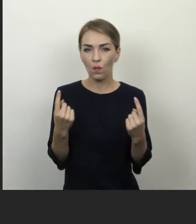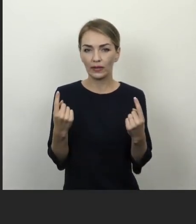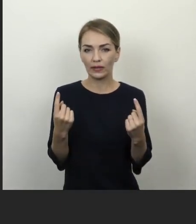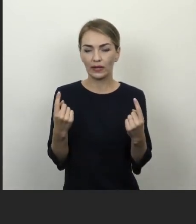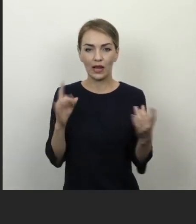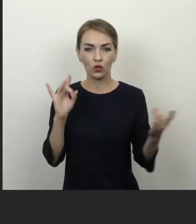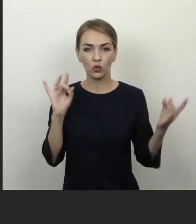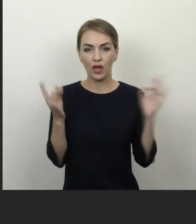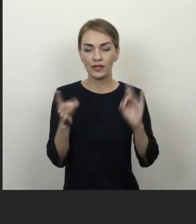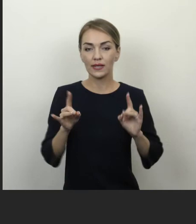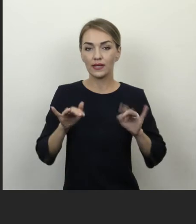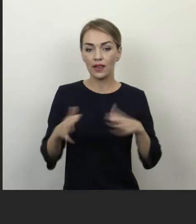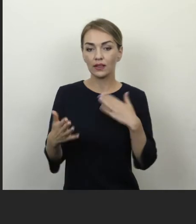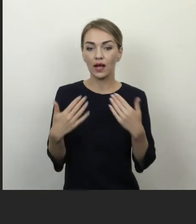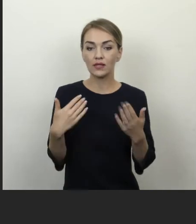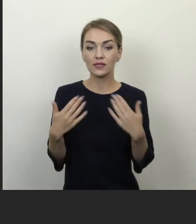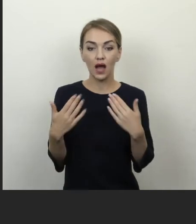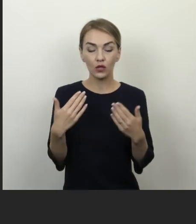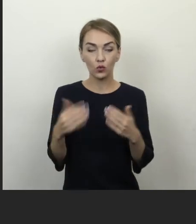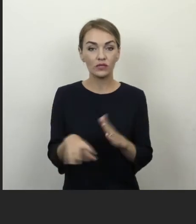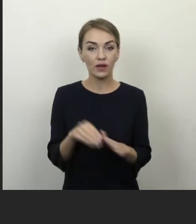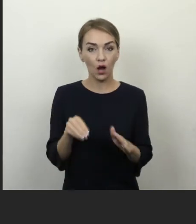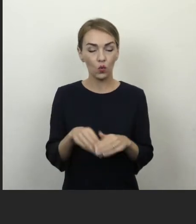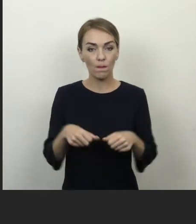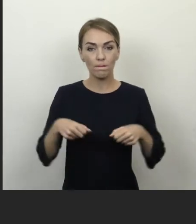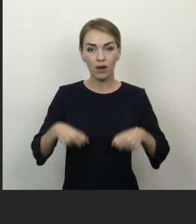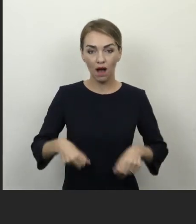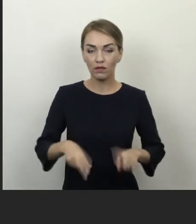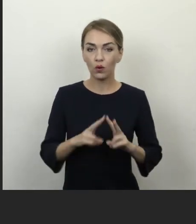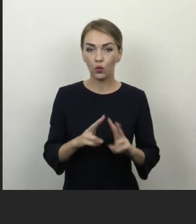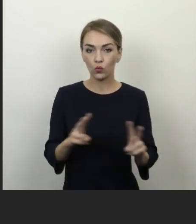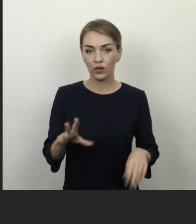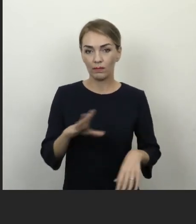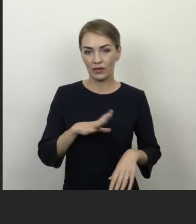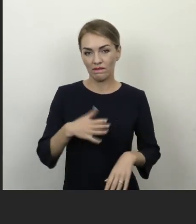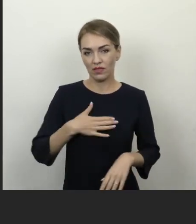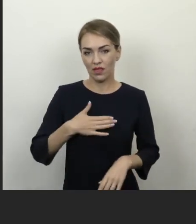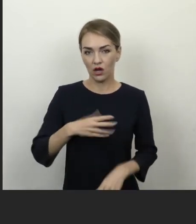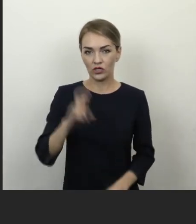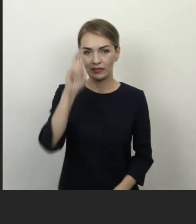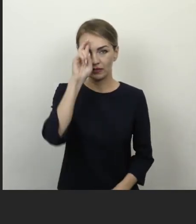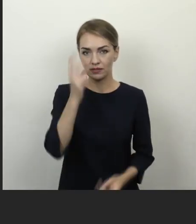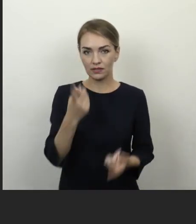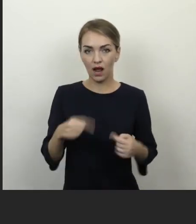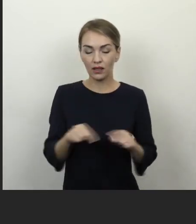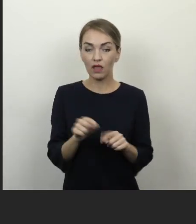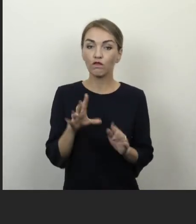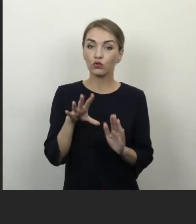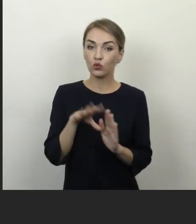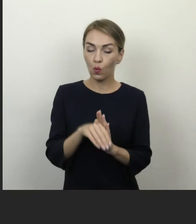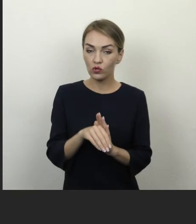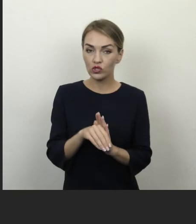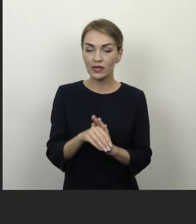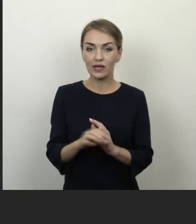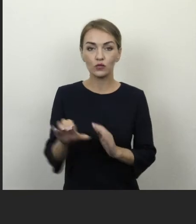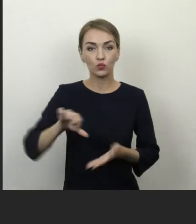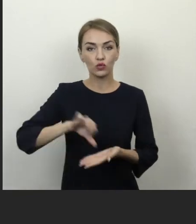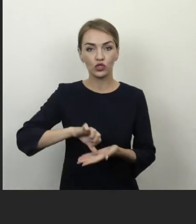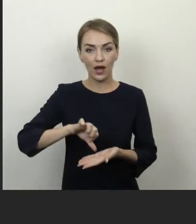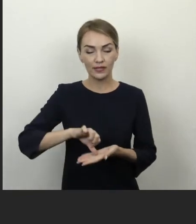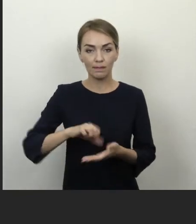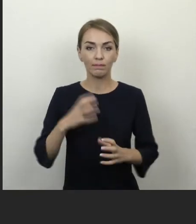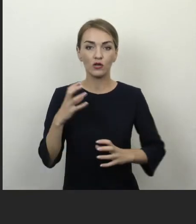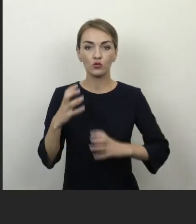quite high-profile cases related to the election law that took place in my country, including